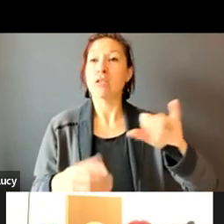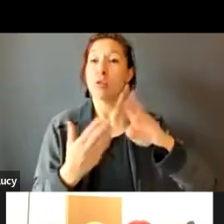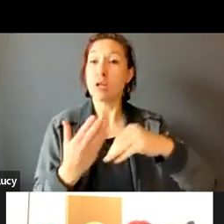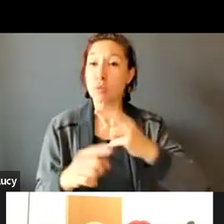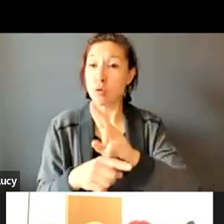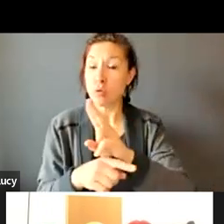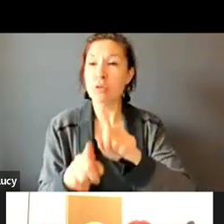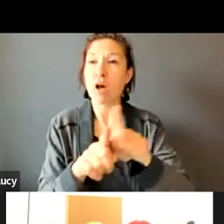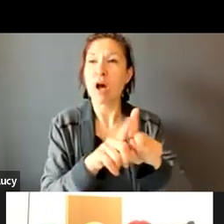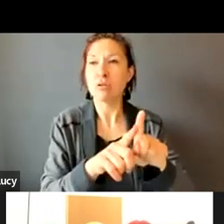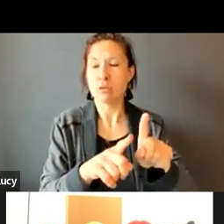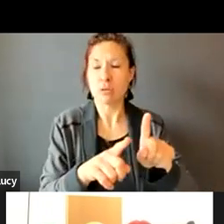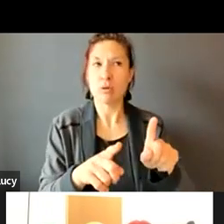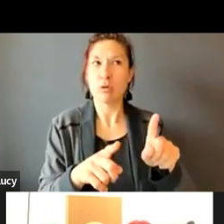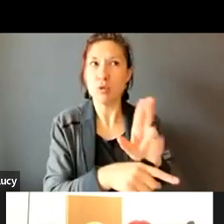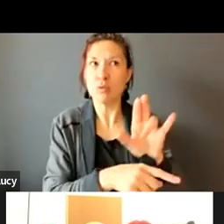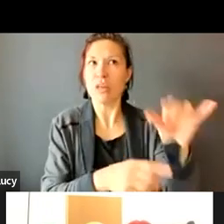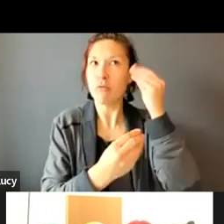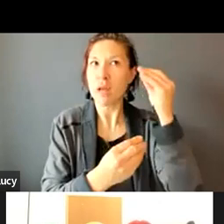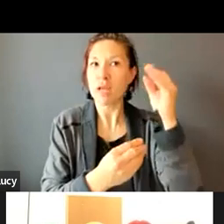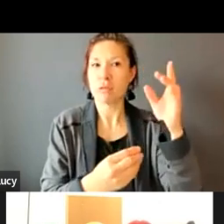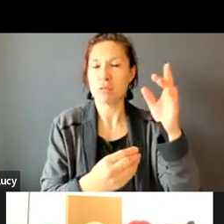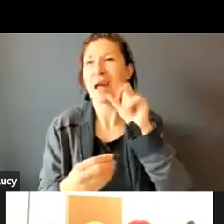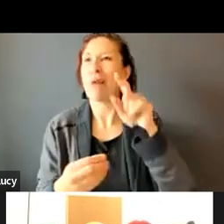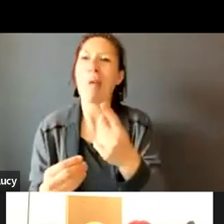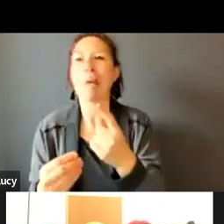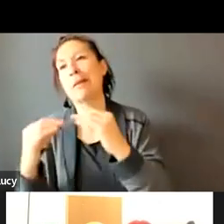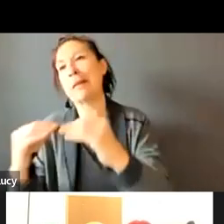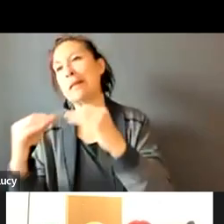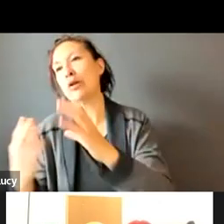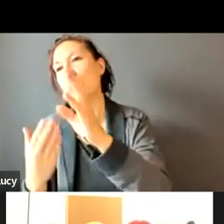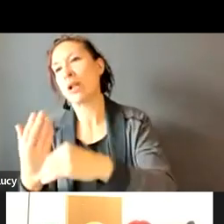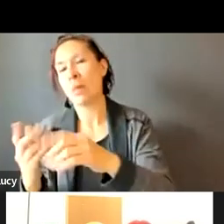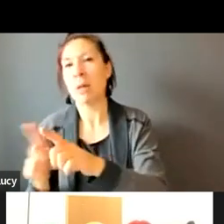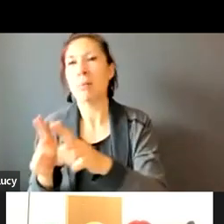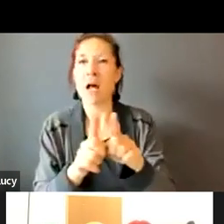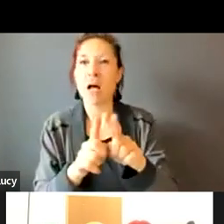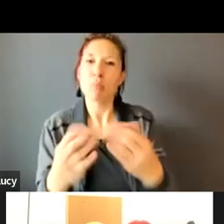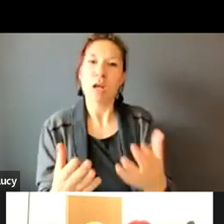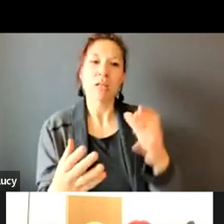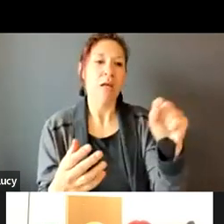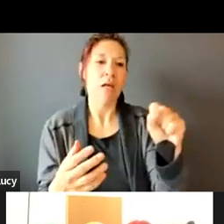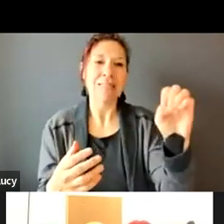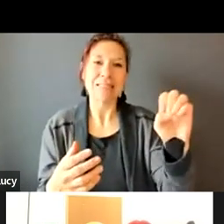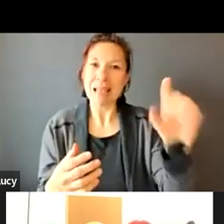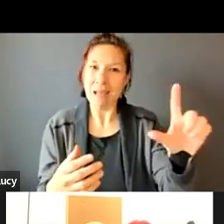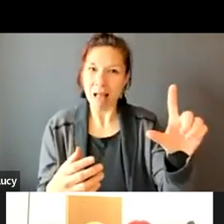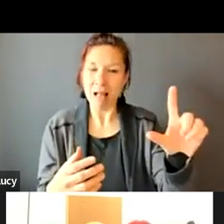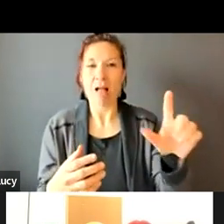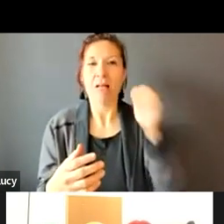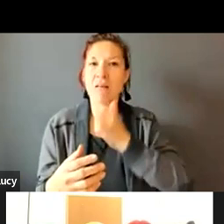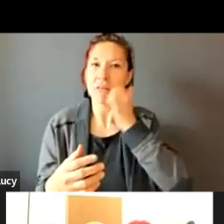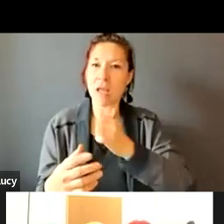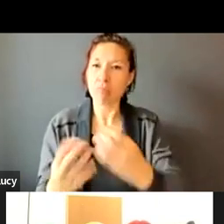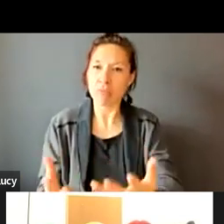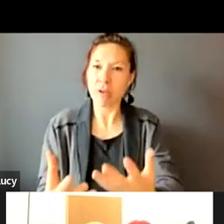the action piece isn't just on the curriculum side it's also in the SEL that we provide our students that's embedded and then